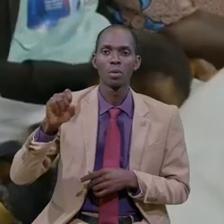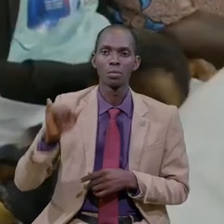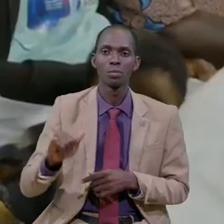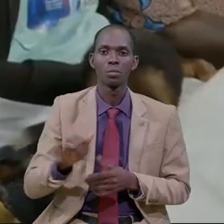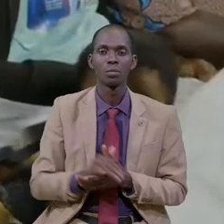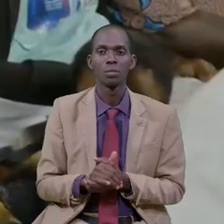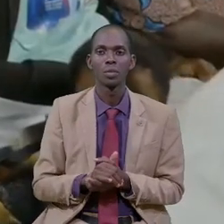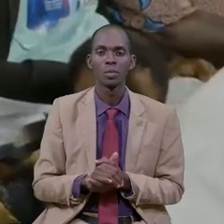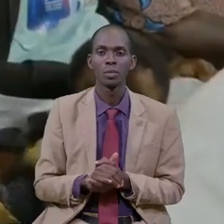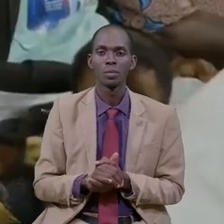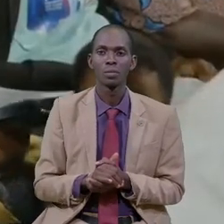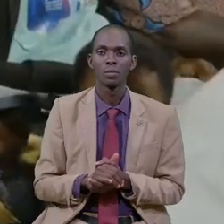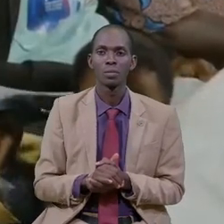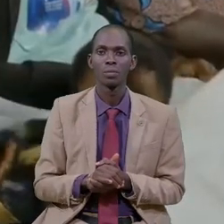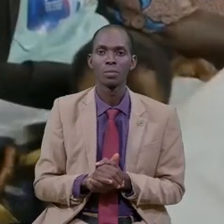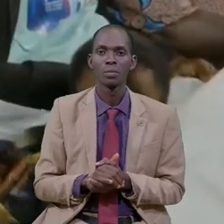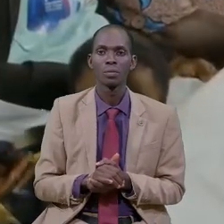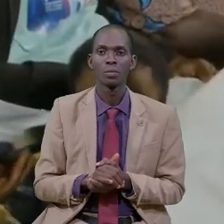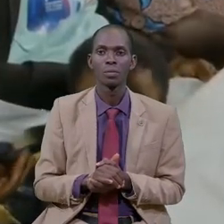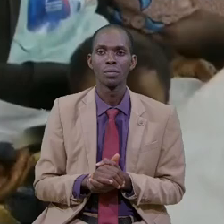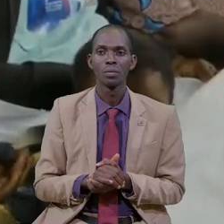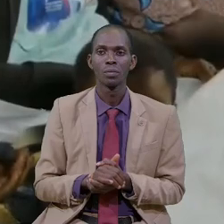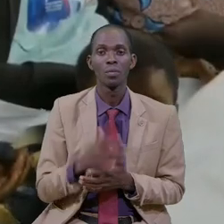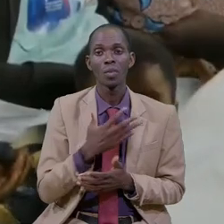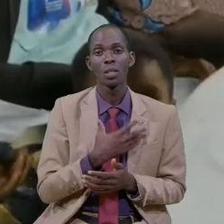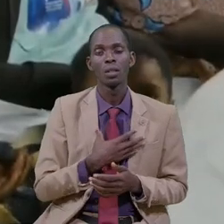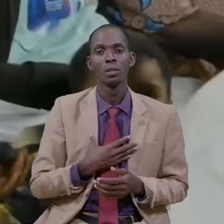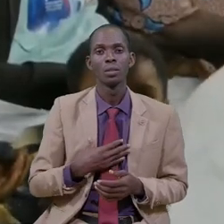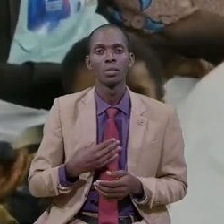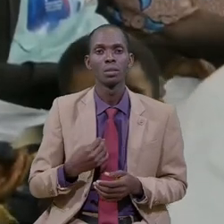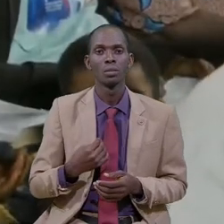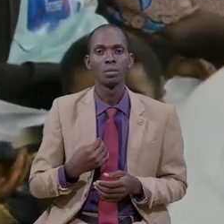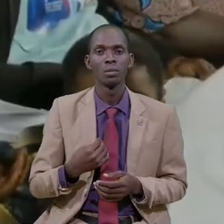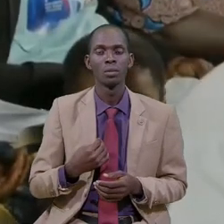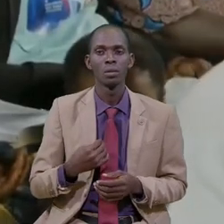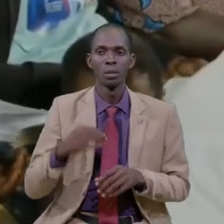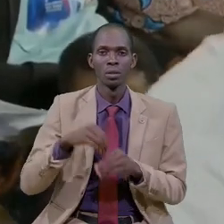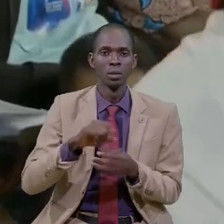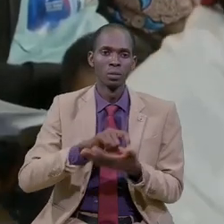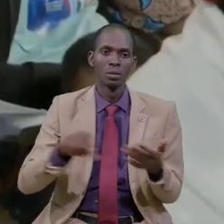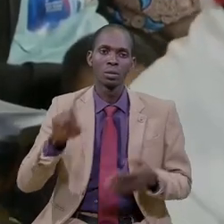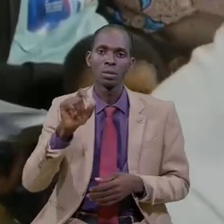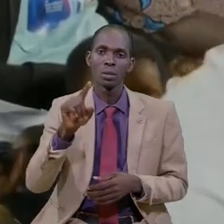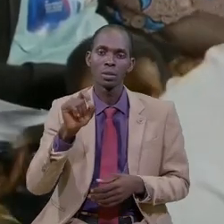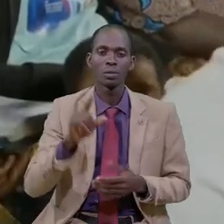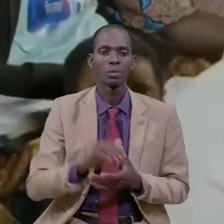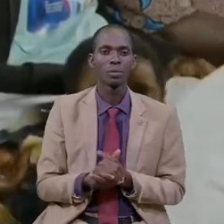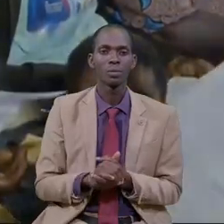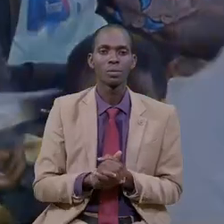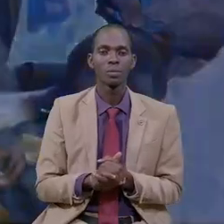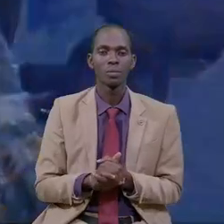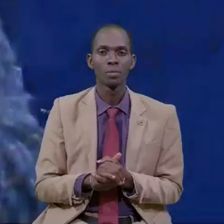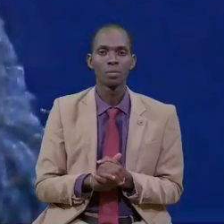le Fils de l'homme a sur la terre le pouvoir de pardonner les péchés. In verse 11. Verset 11. I